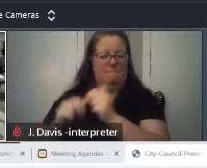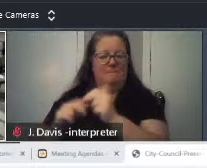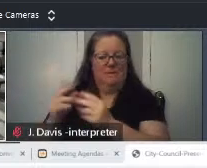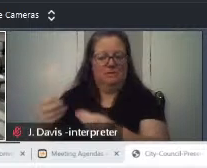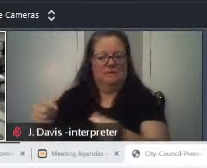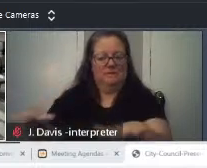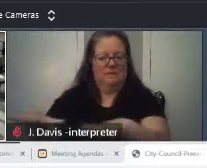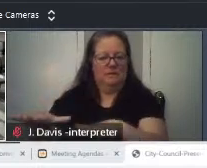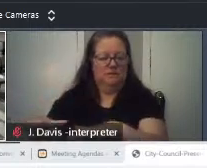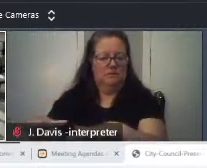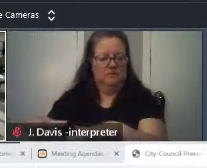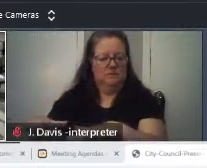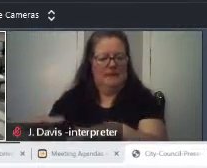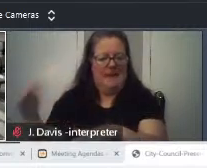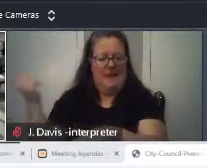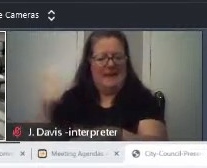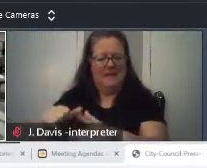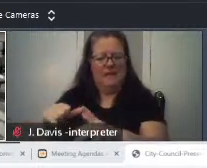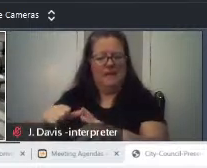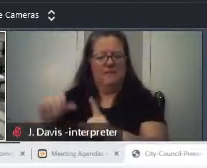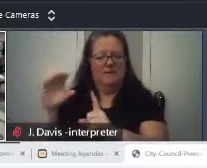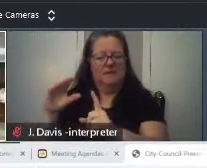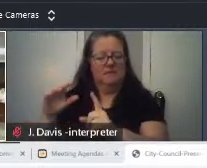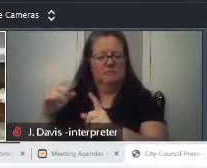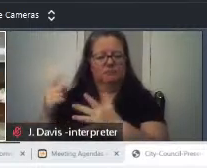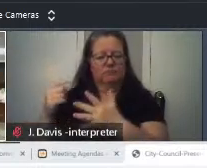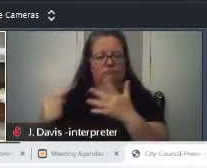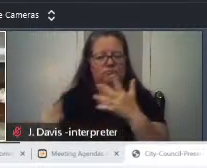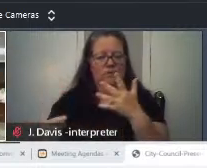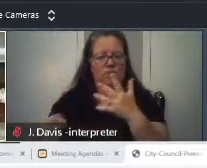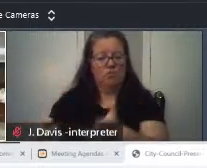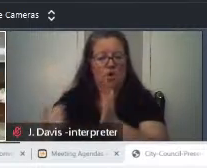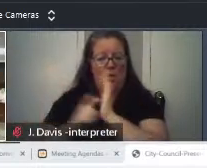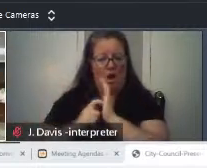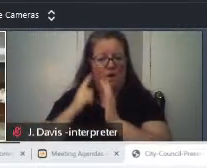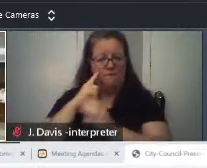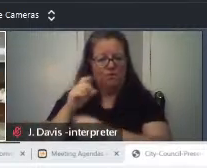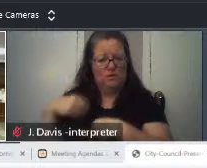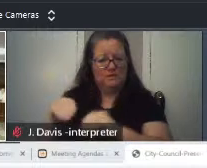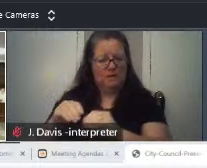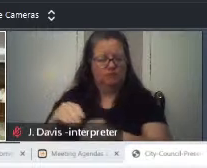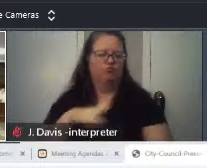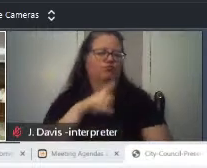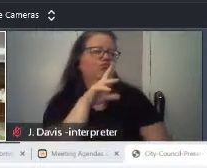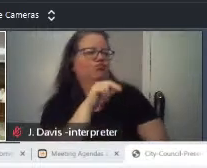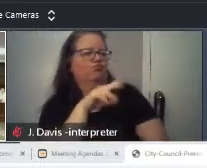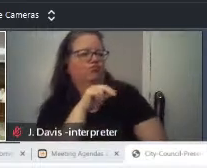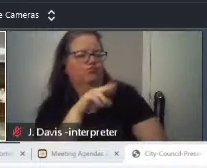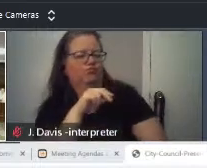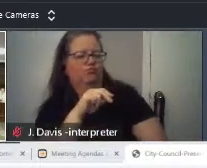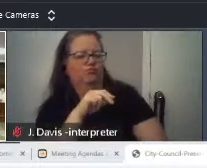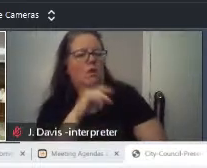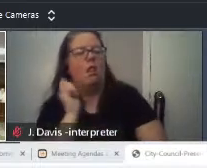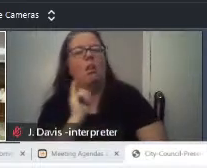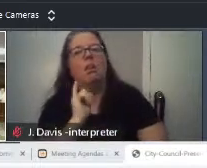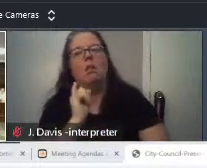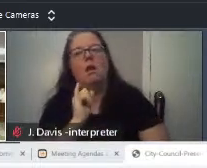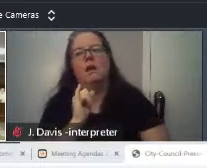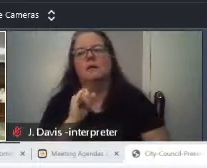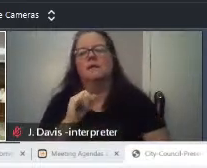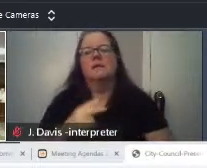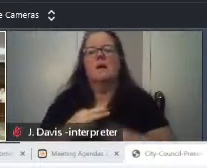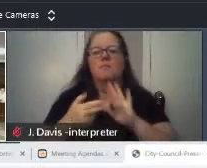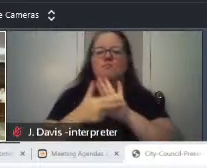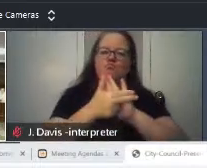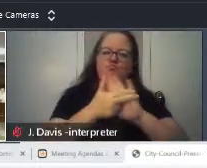those conditions a requirement for this sale? No. Like going with a brand name like